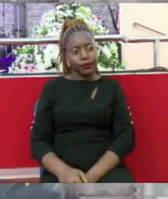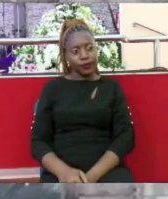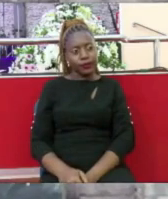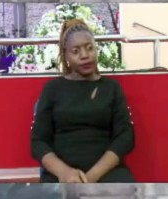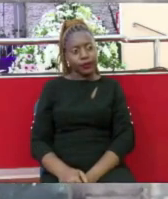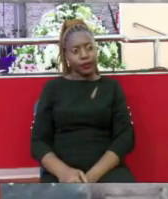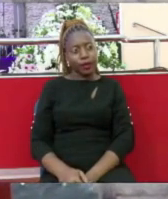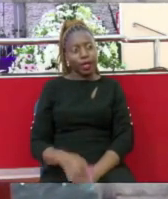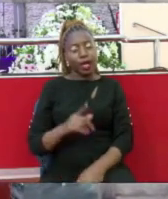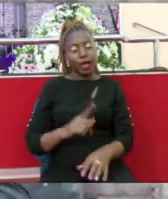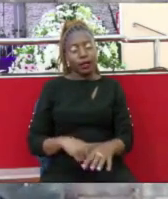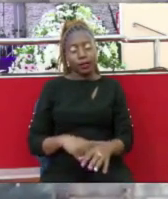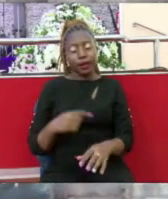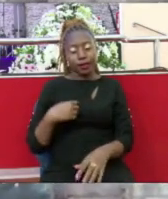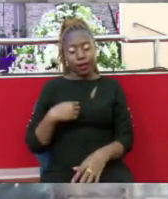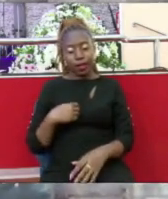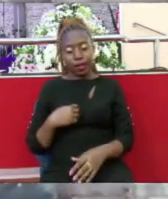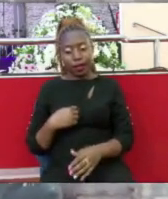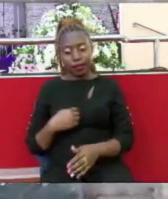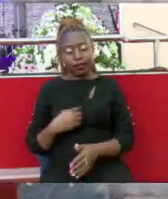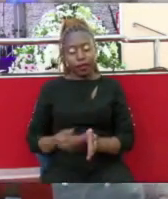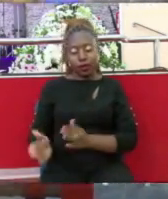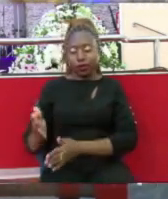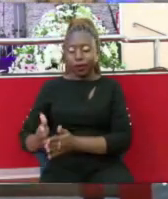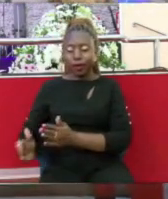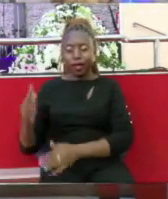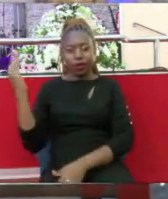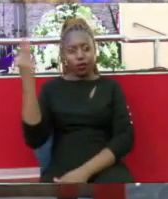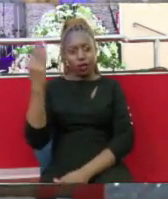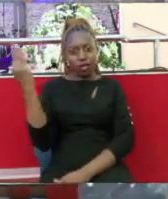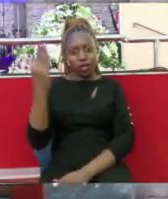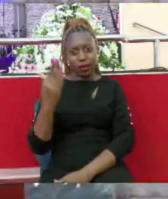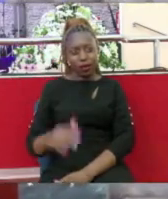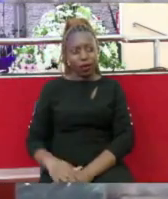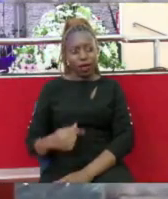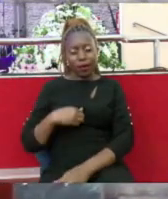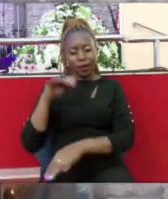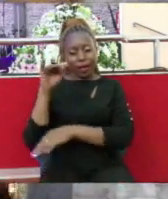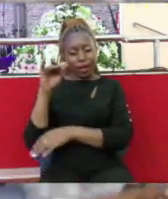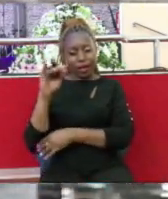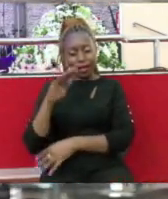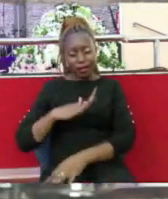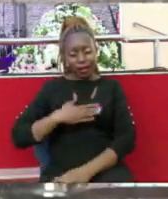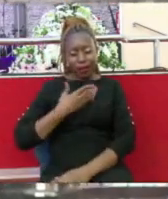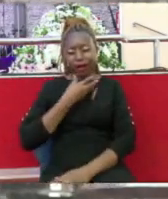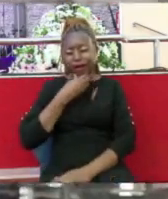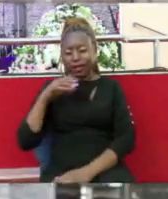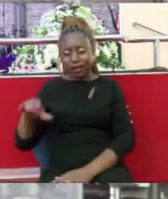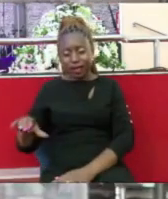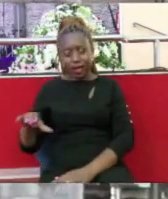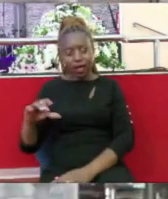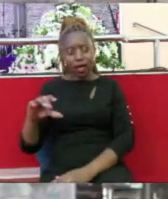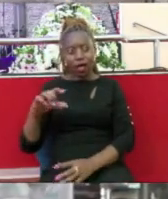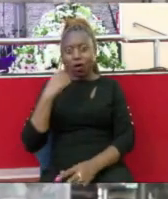And when I was preparing the sermon, I asked my grade 2 son, why do you think the boy shared his